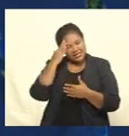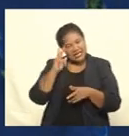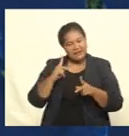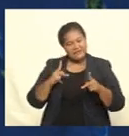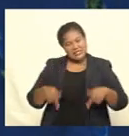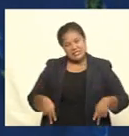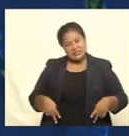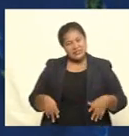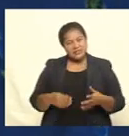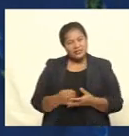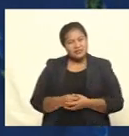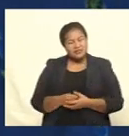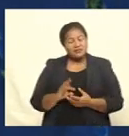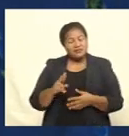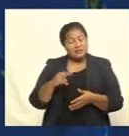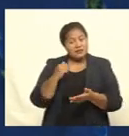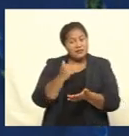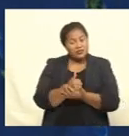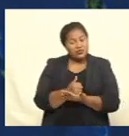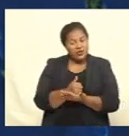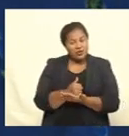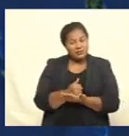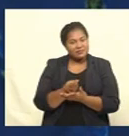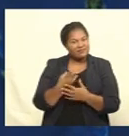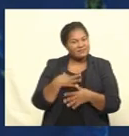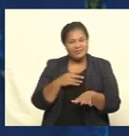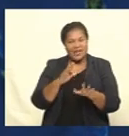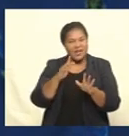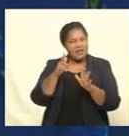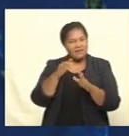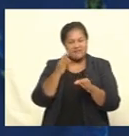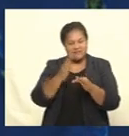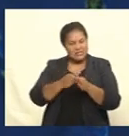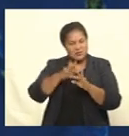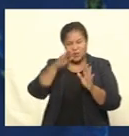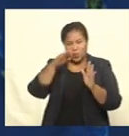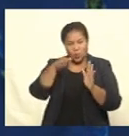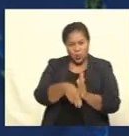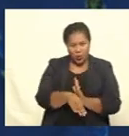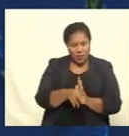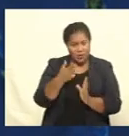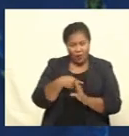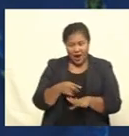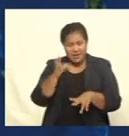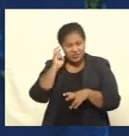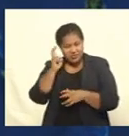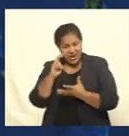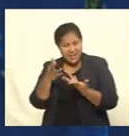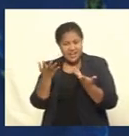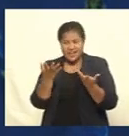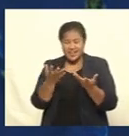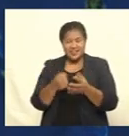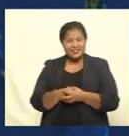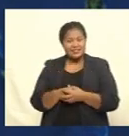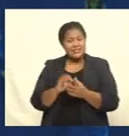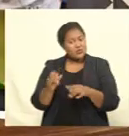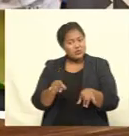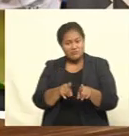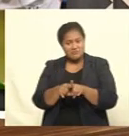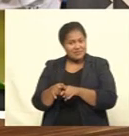also, for sure, their fitness level will go down because team training and individual training, it makes a lot of